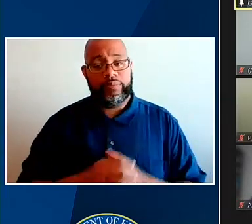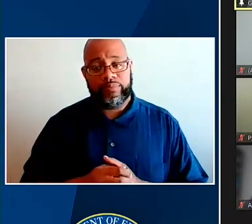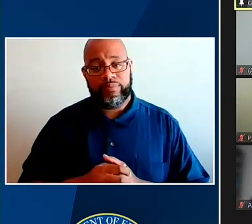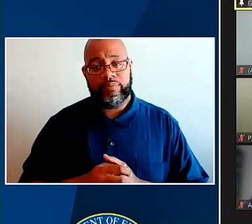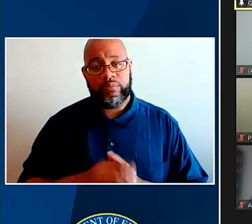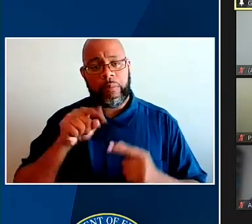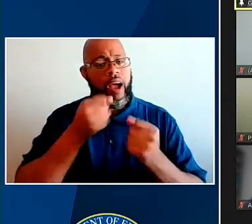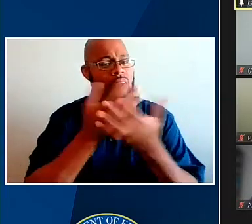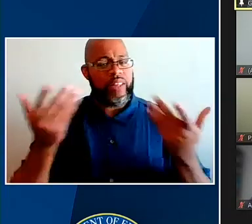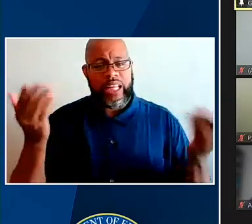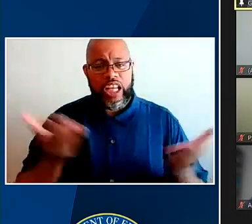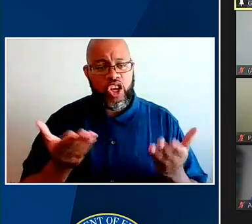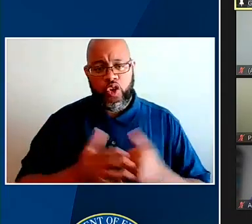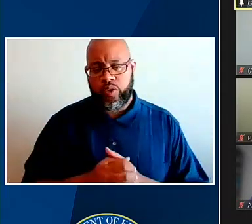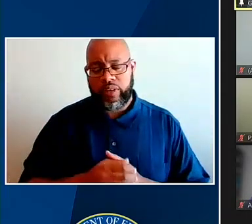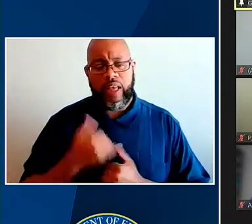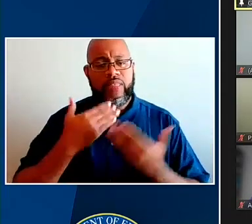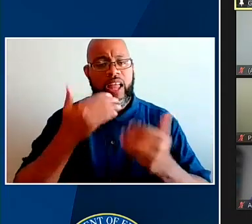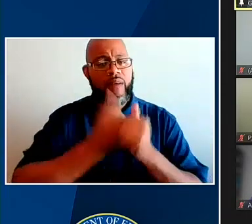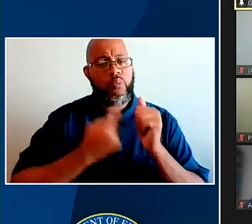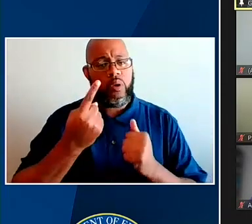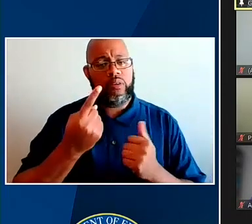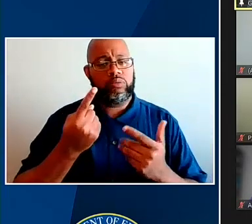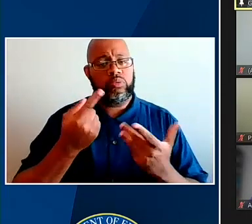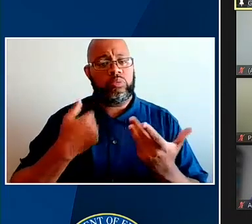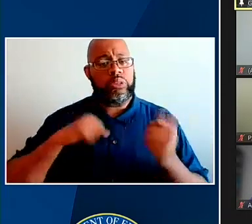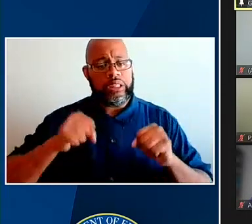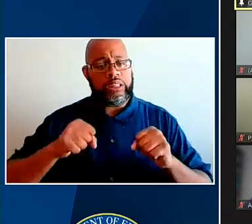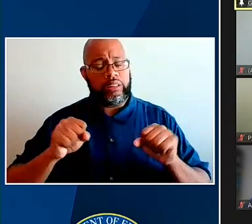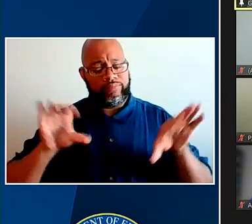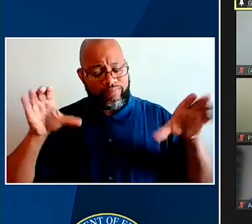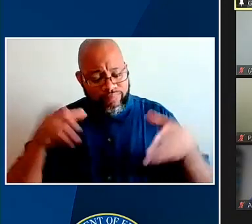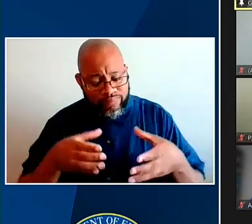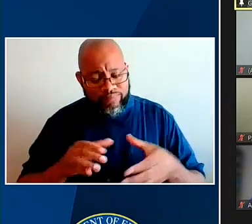everything here, and I thank everybody for where we could come to